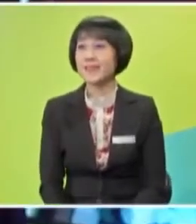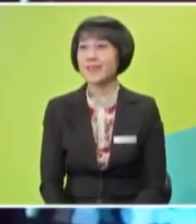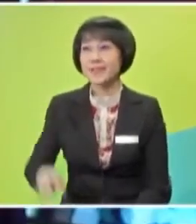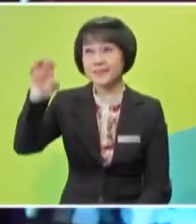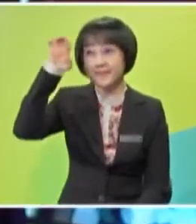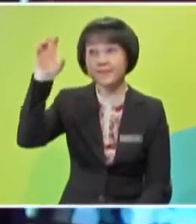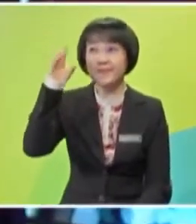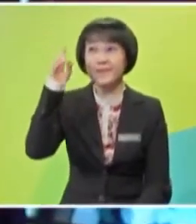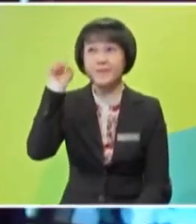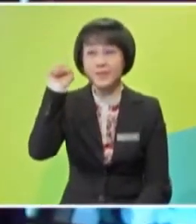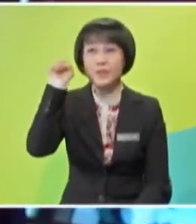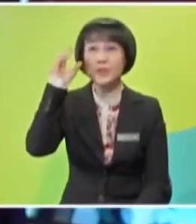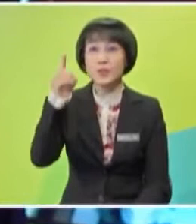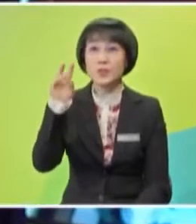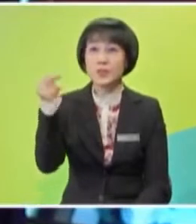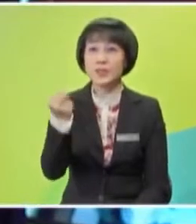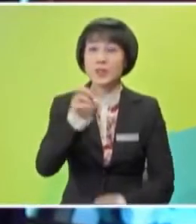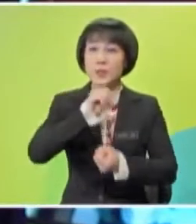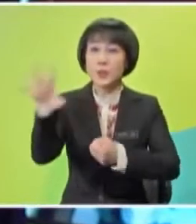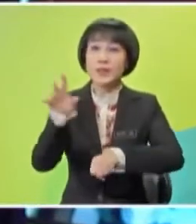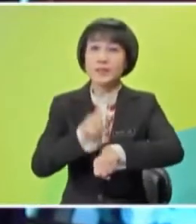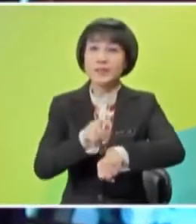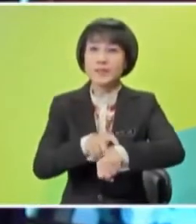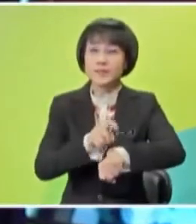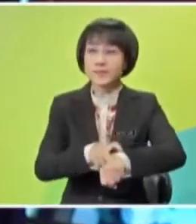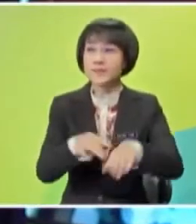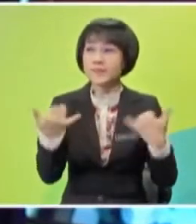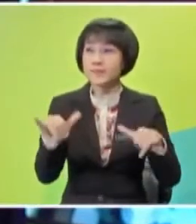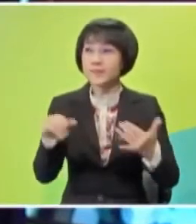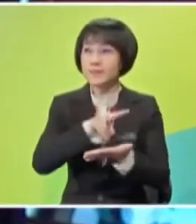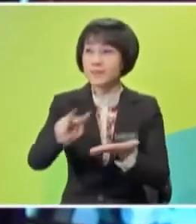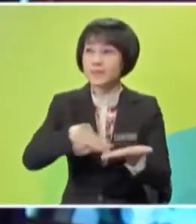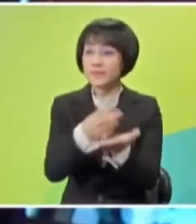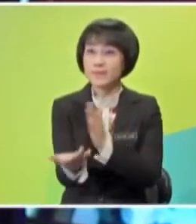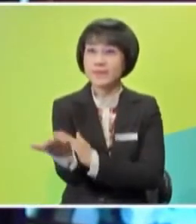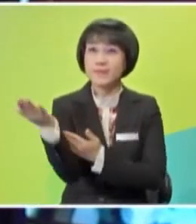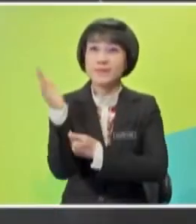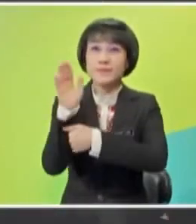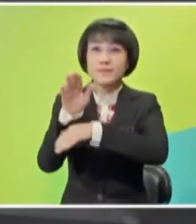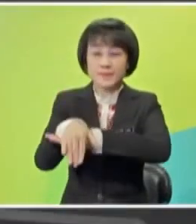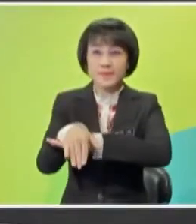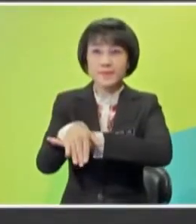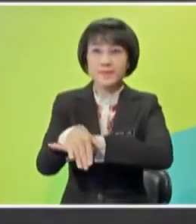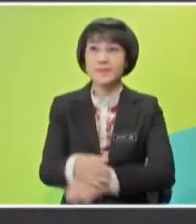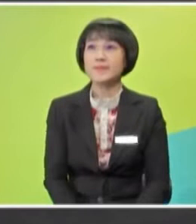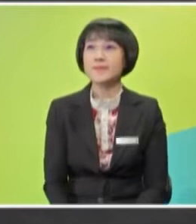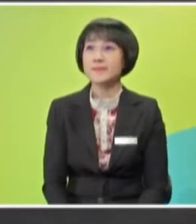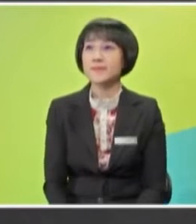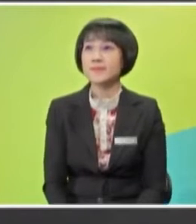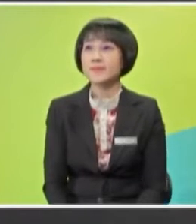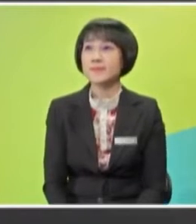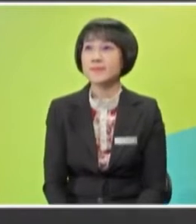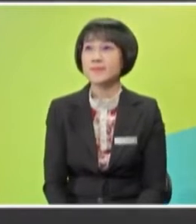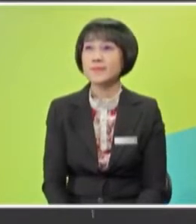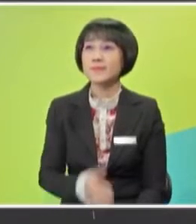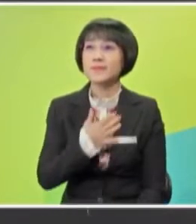he shouldn't waste so much time playing video games all day. Okay. So my answer would be